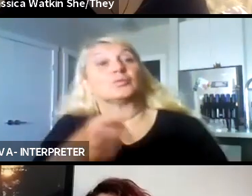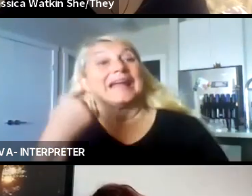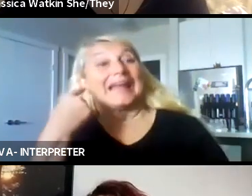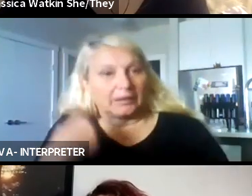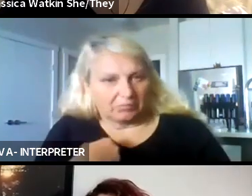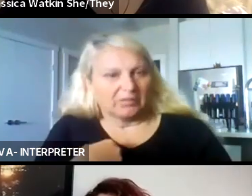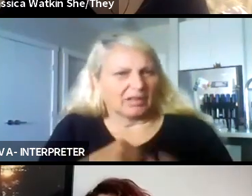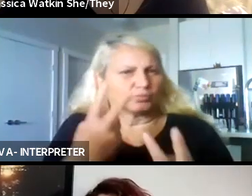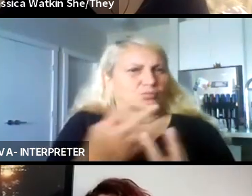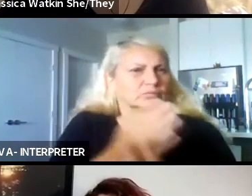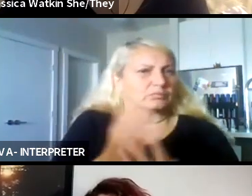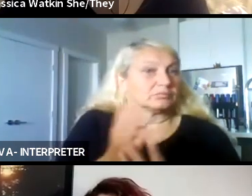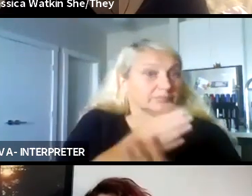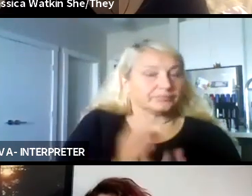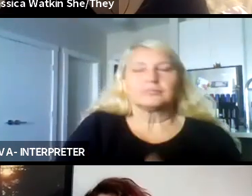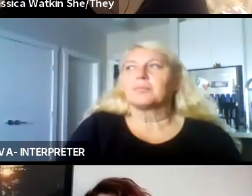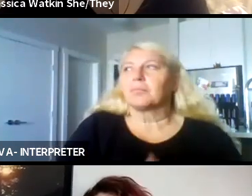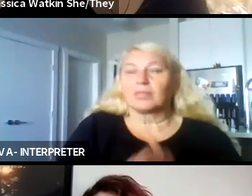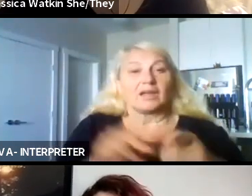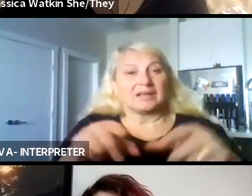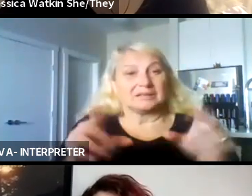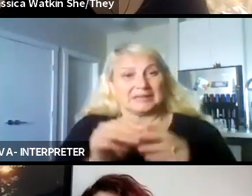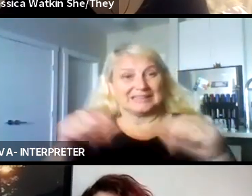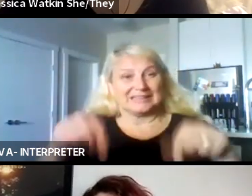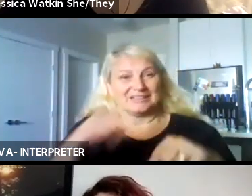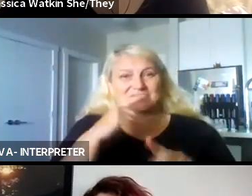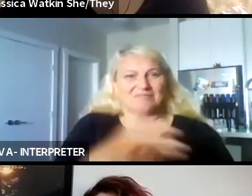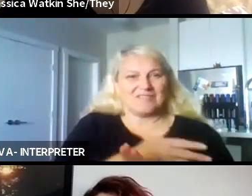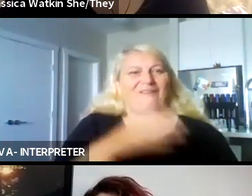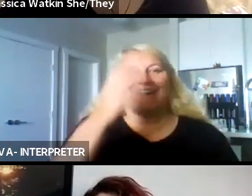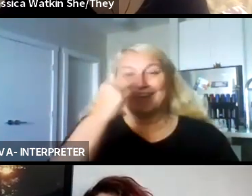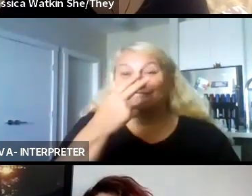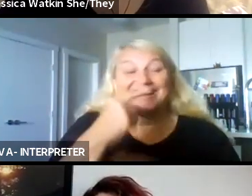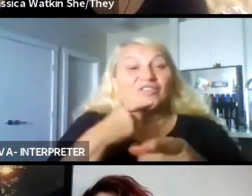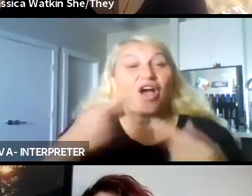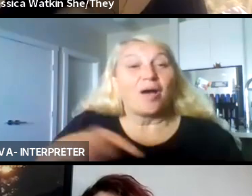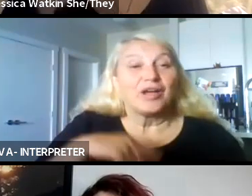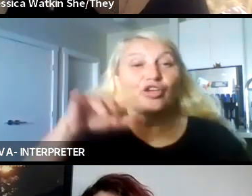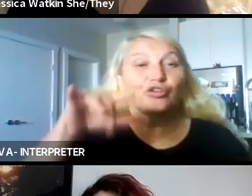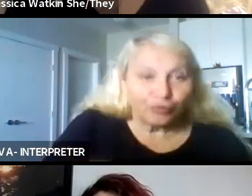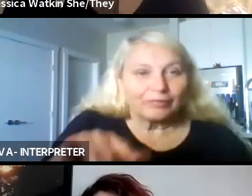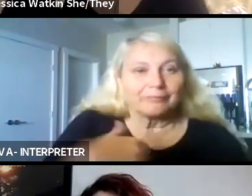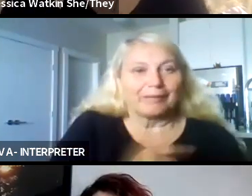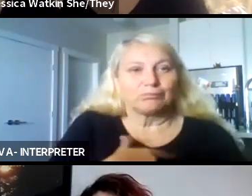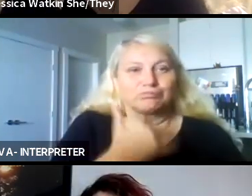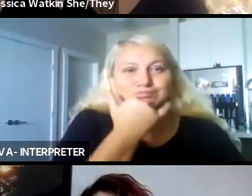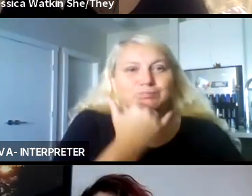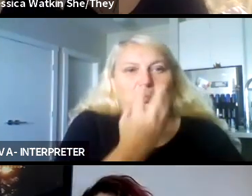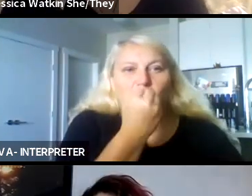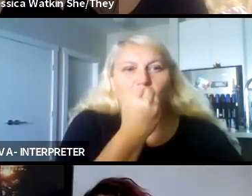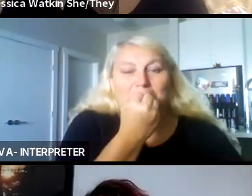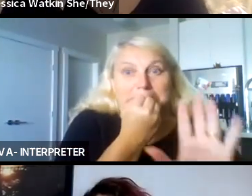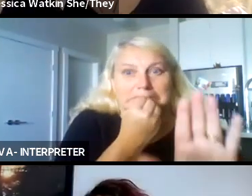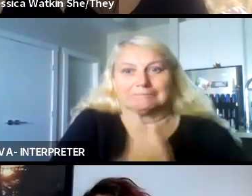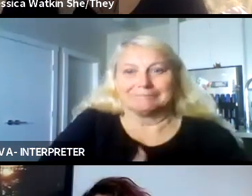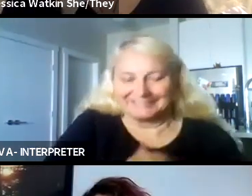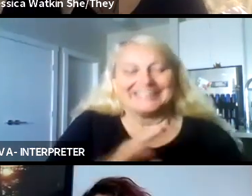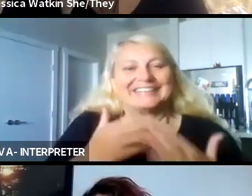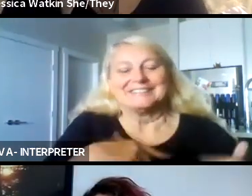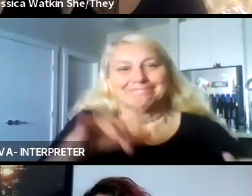Prior to this meeting, I just muted myself. Prior to this meeting, we created a script that had some of